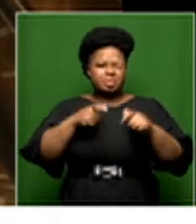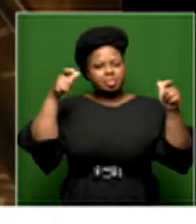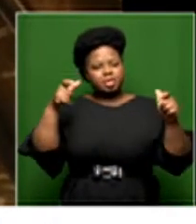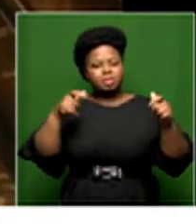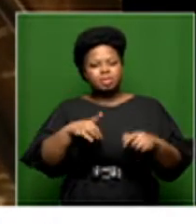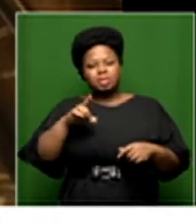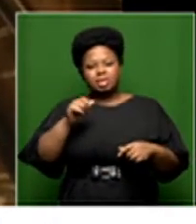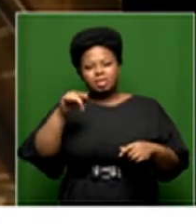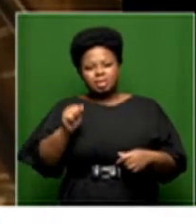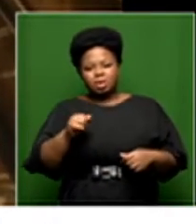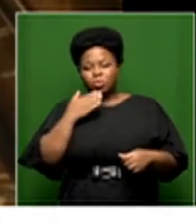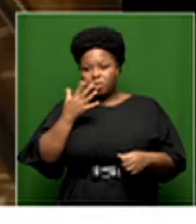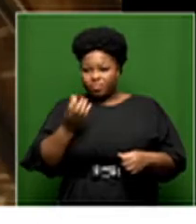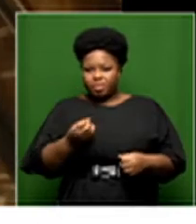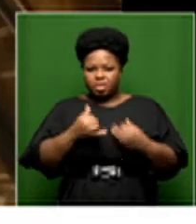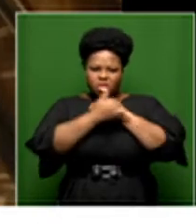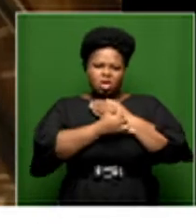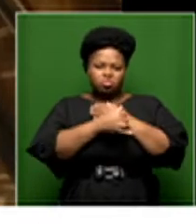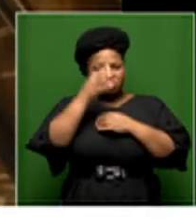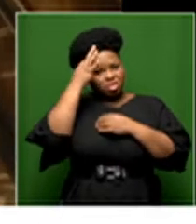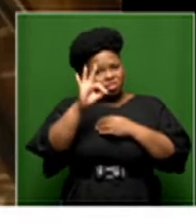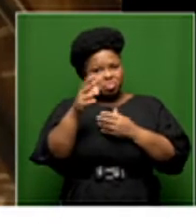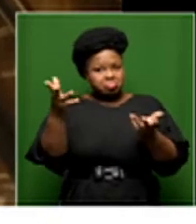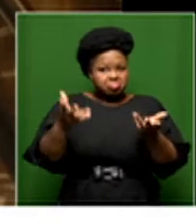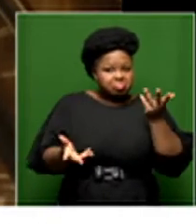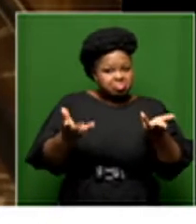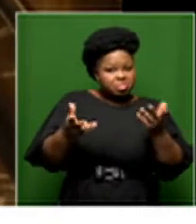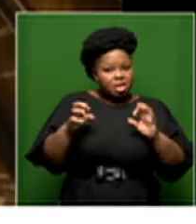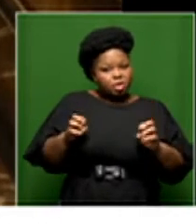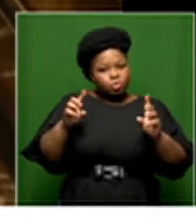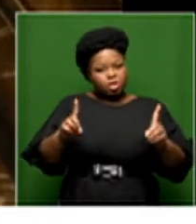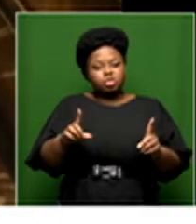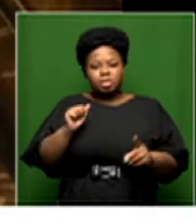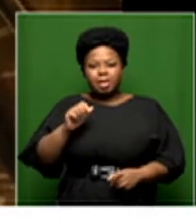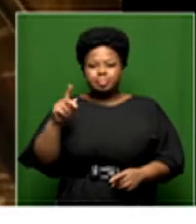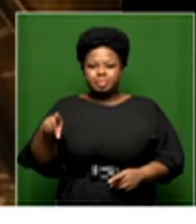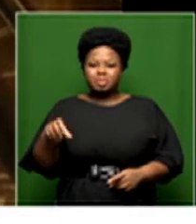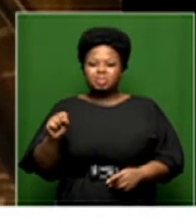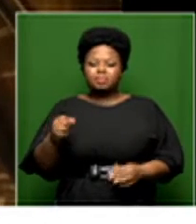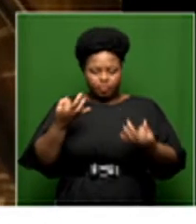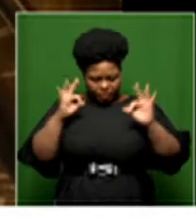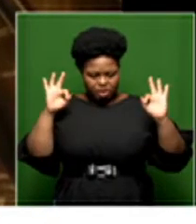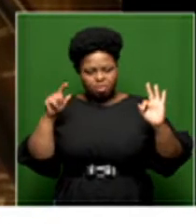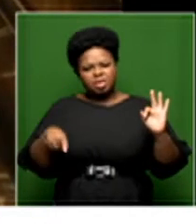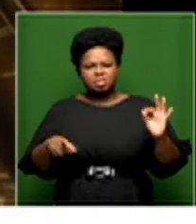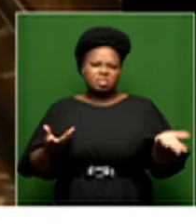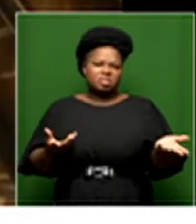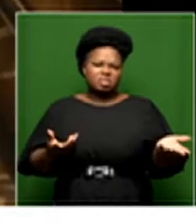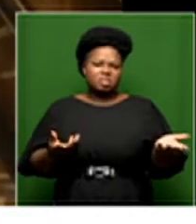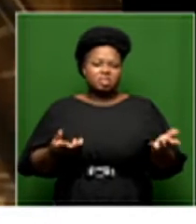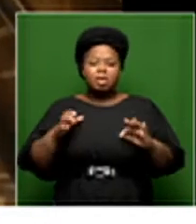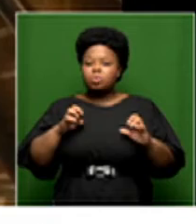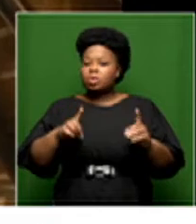country and the government, and saying, hey, let's make education apps free. Let's